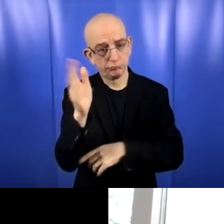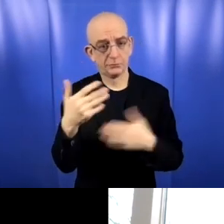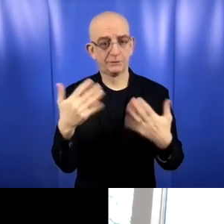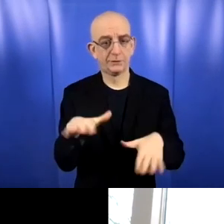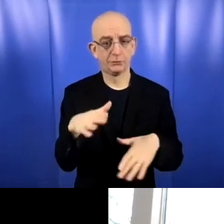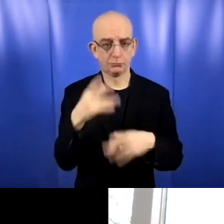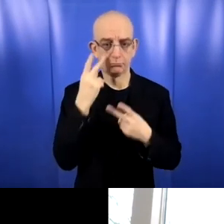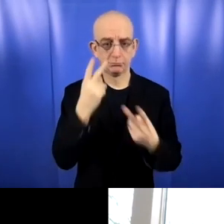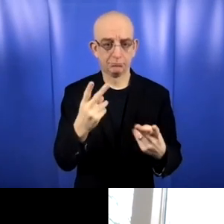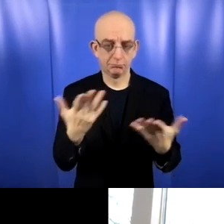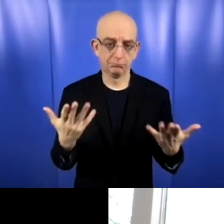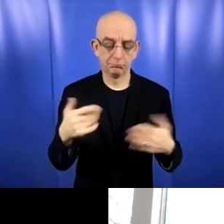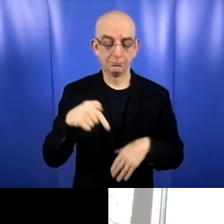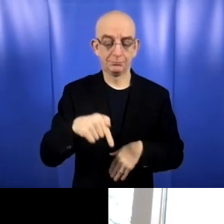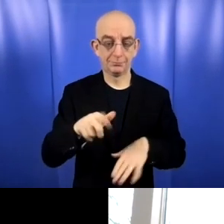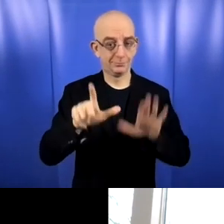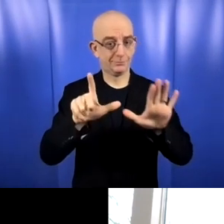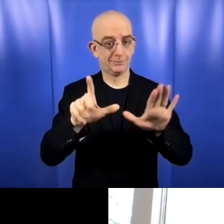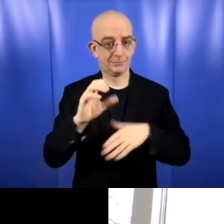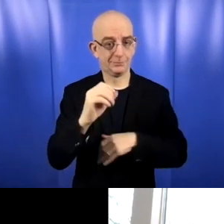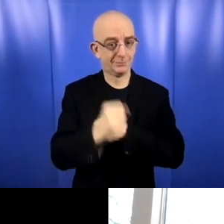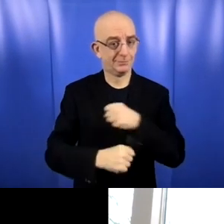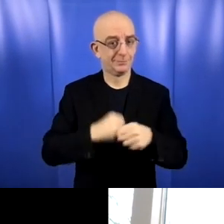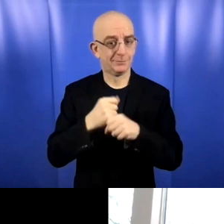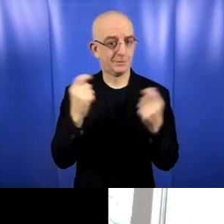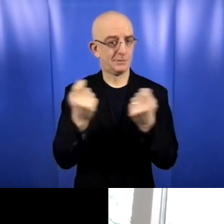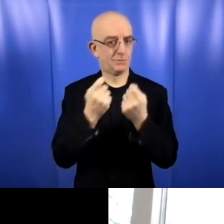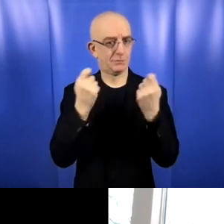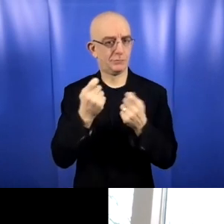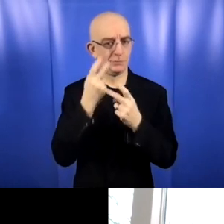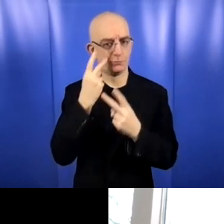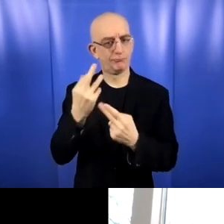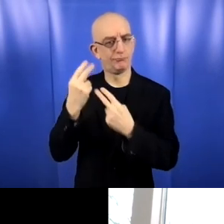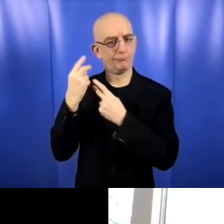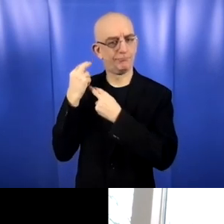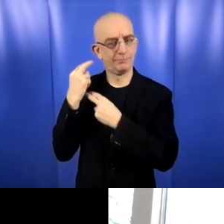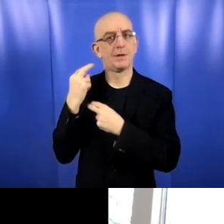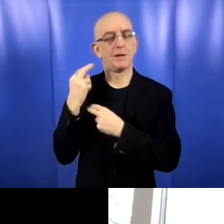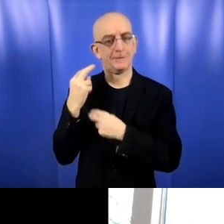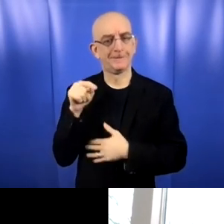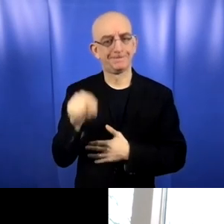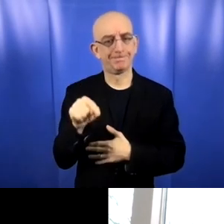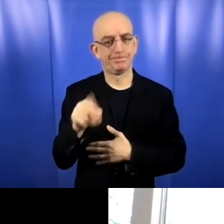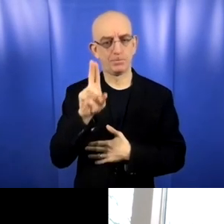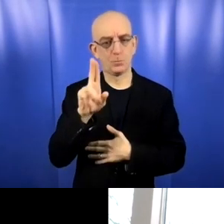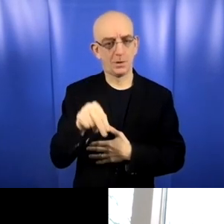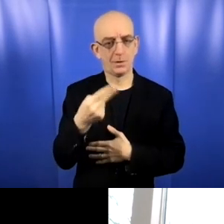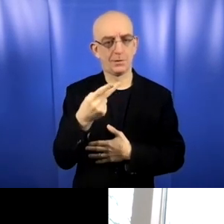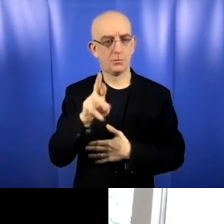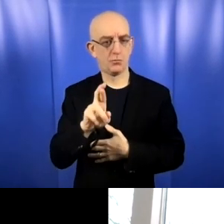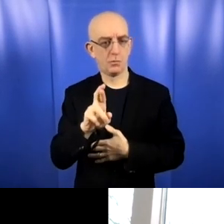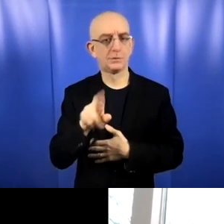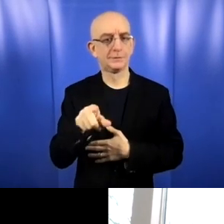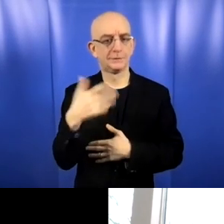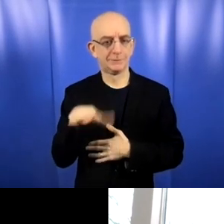voice for those working in the field of refugee studies, including those who've been forcibly